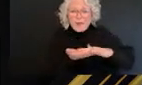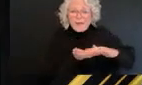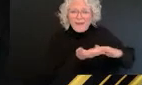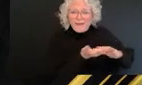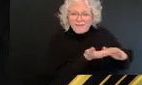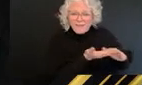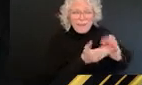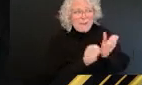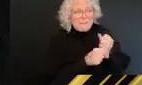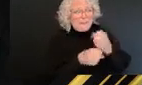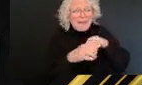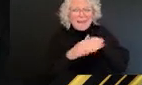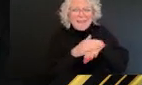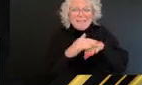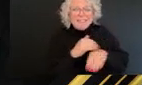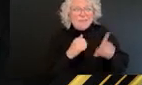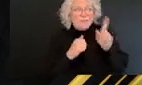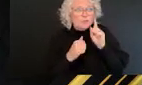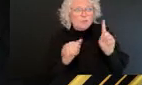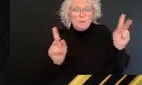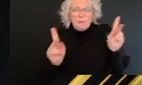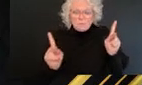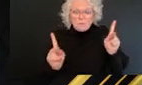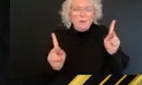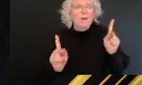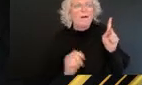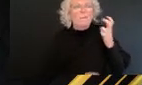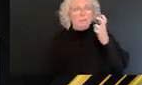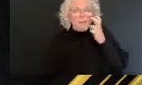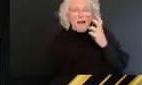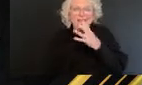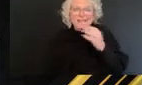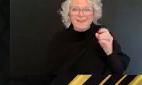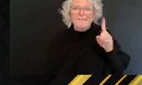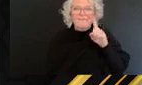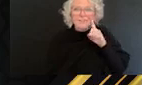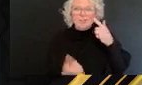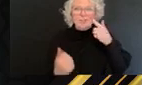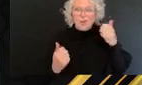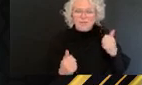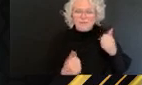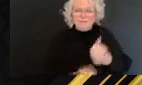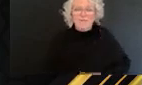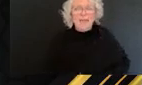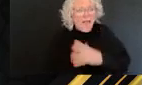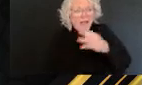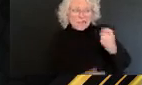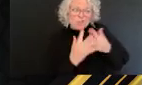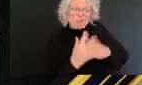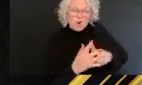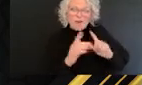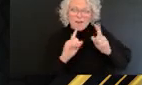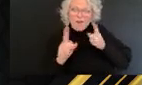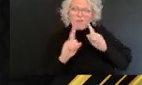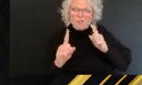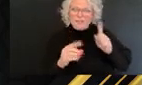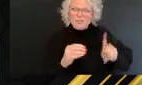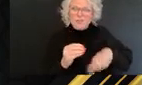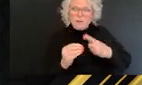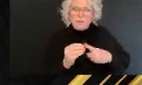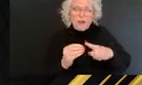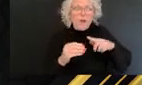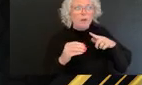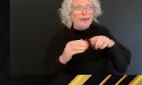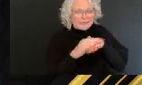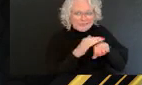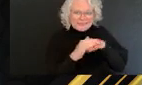Braille and making them accessible to individuals who are blind and have vision loss, and also instigating conversations about